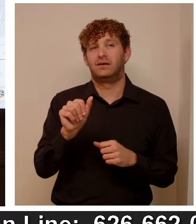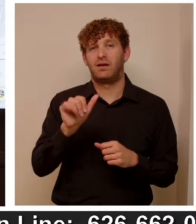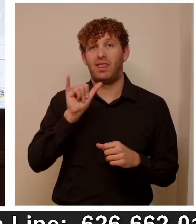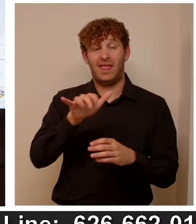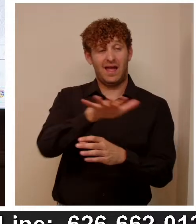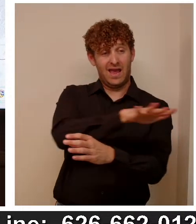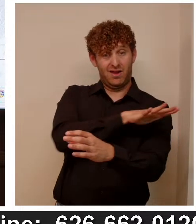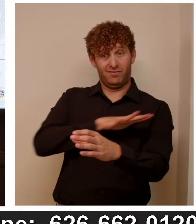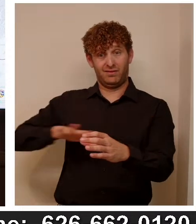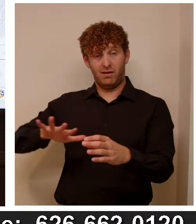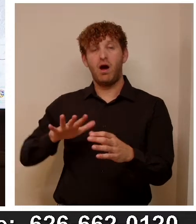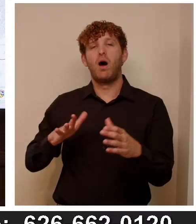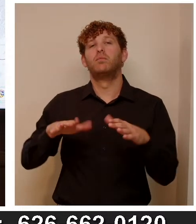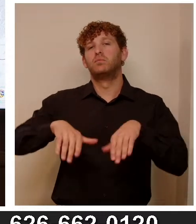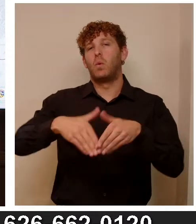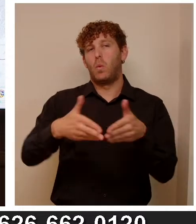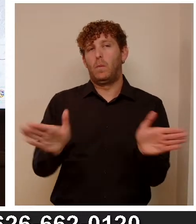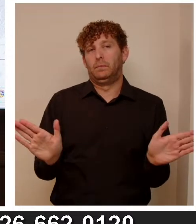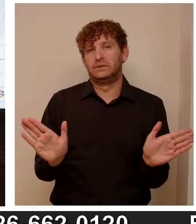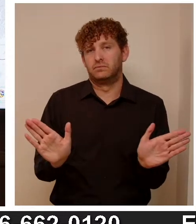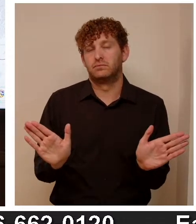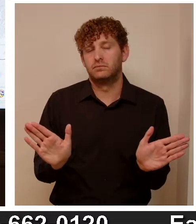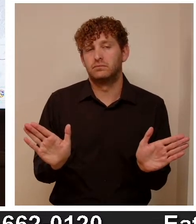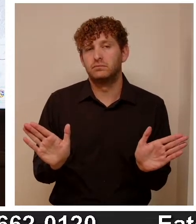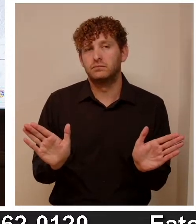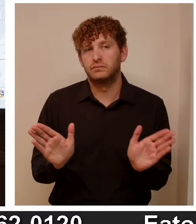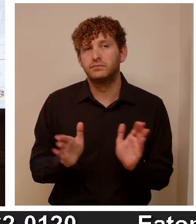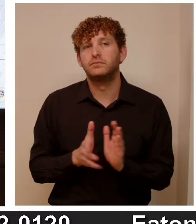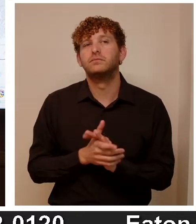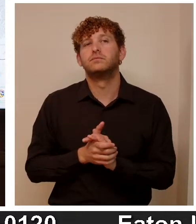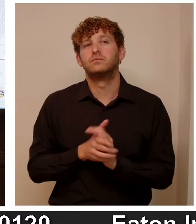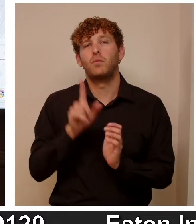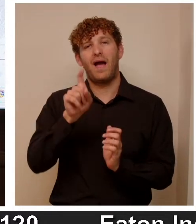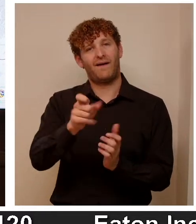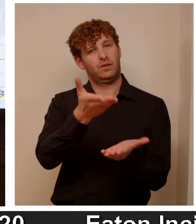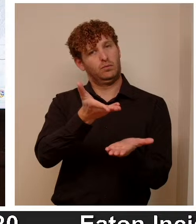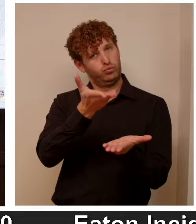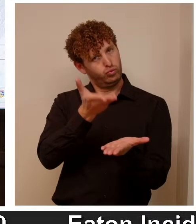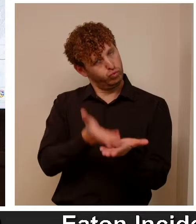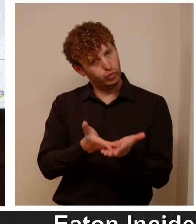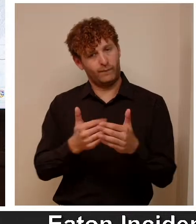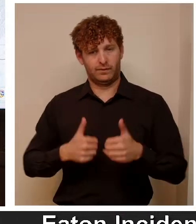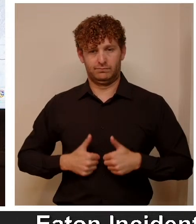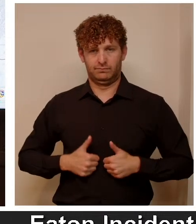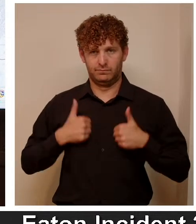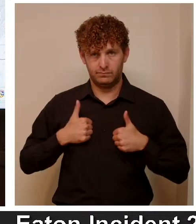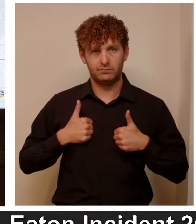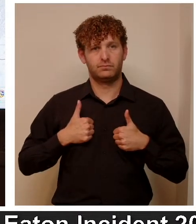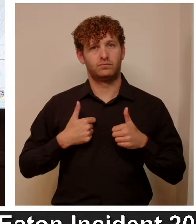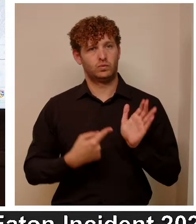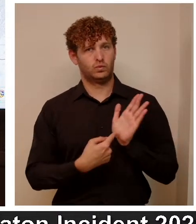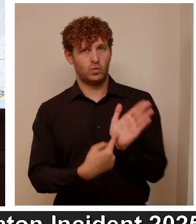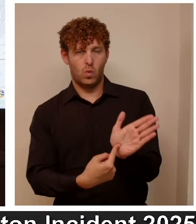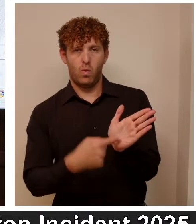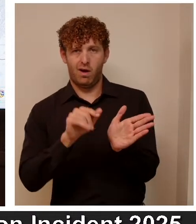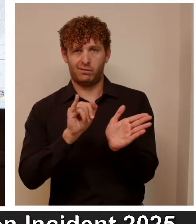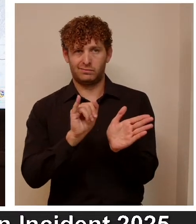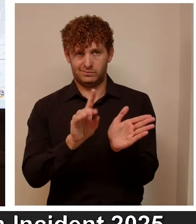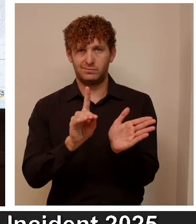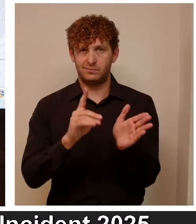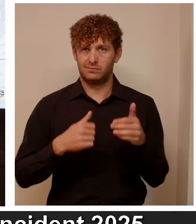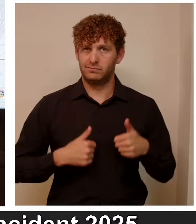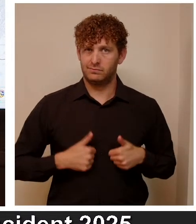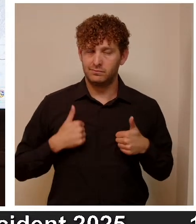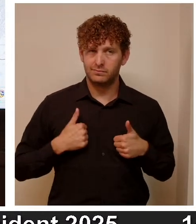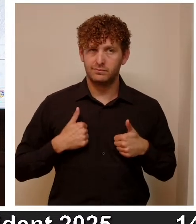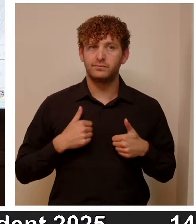a soft closure, meaning that you need identification and proof of residency that you live in that area before